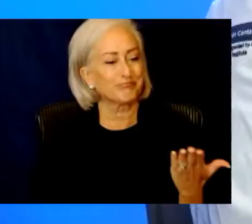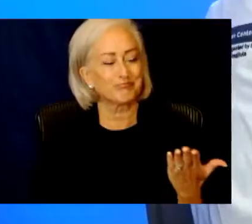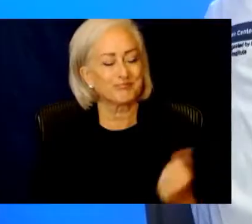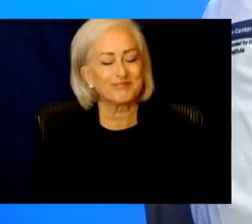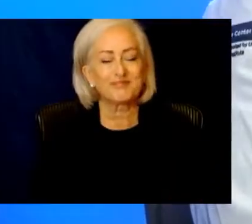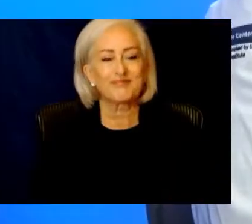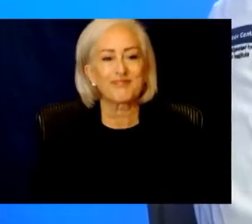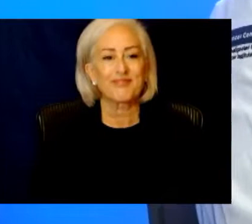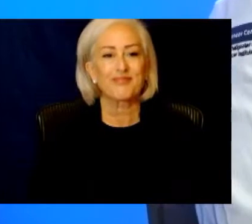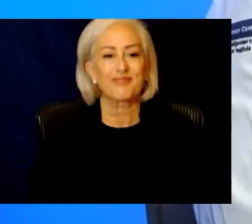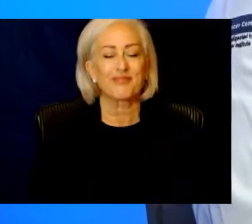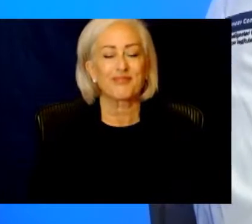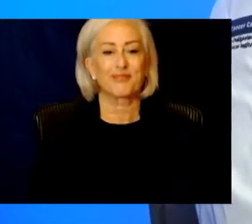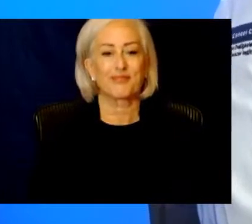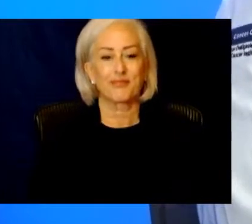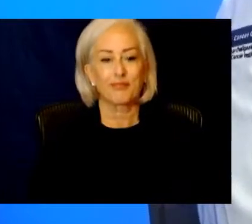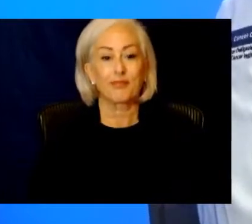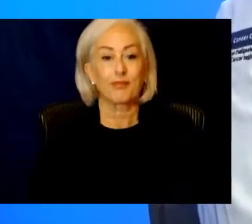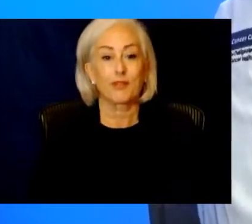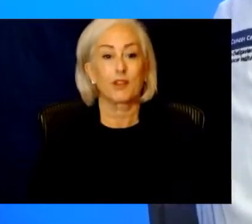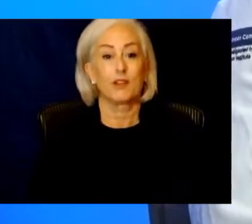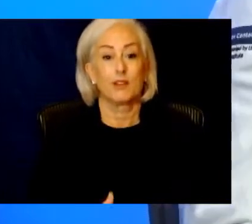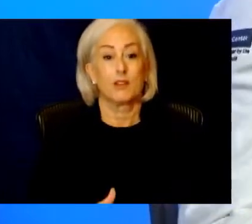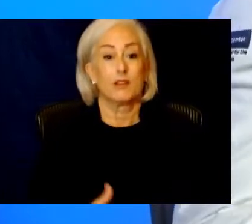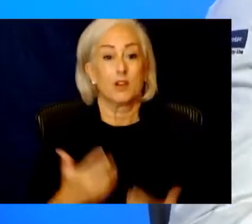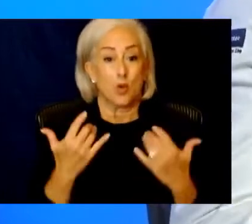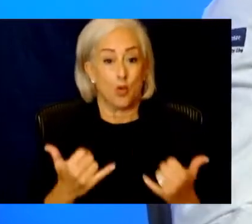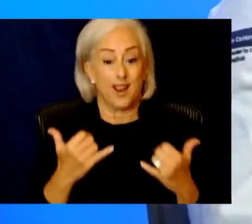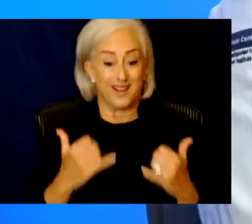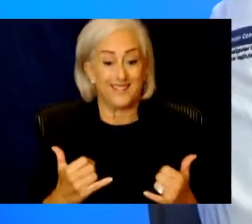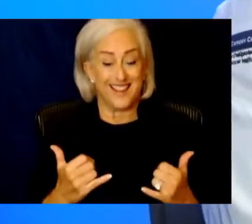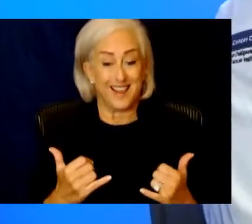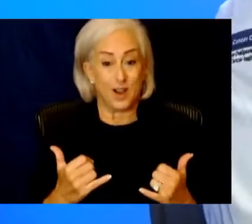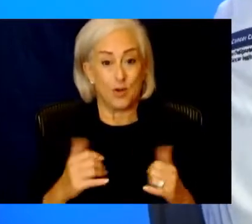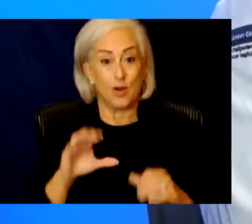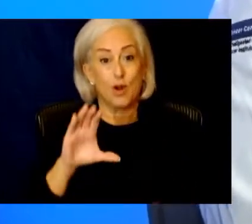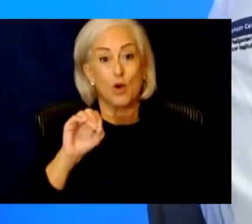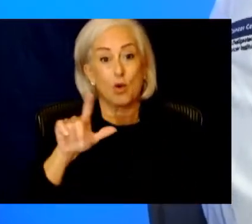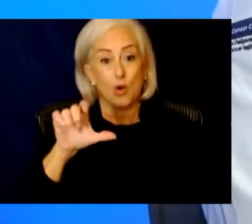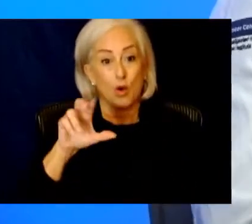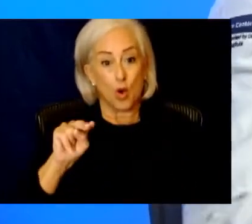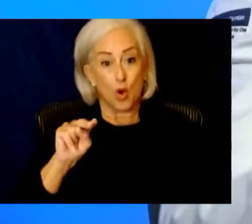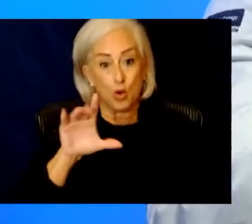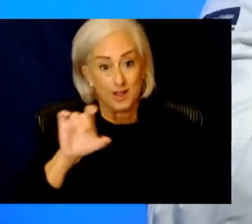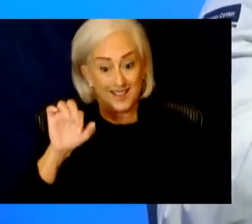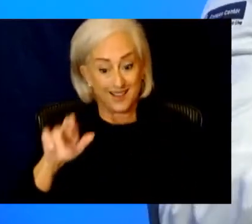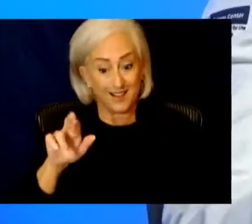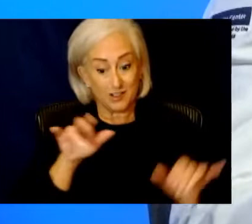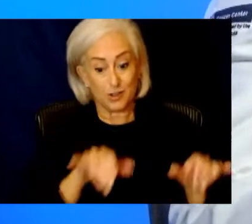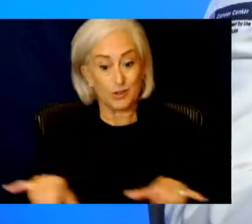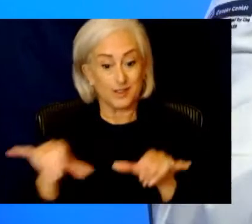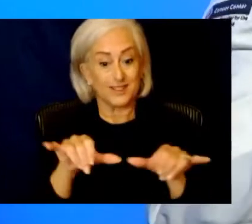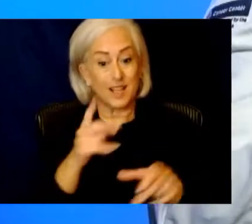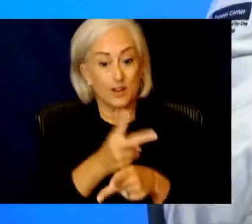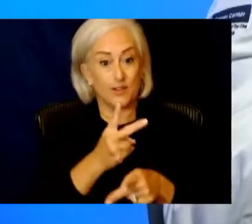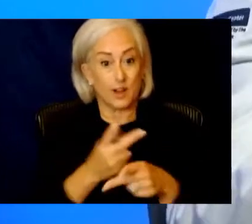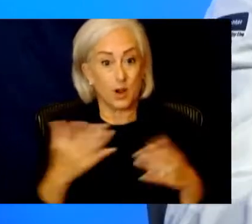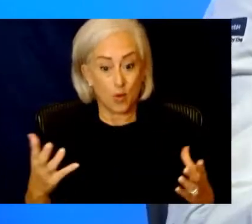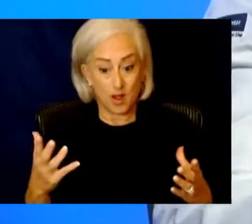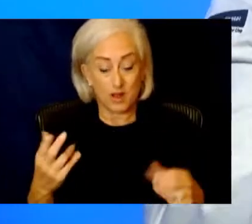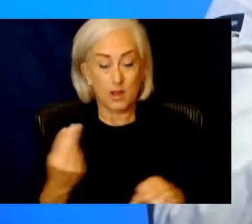So basically the standard of care right now for colon cancer, it's been like that for decades, is to combine